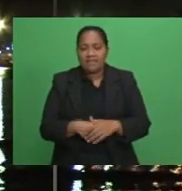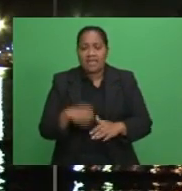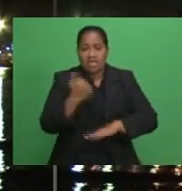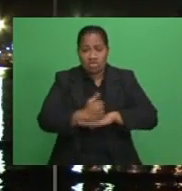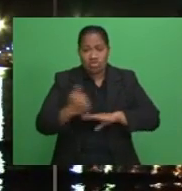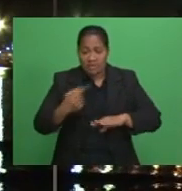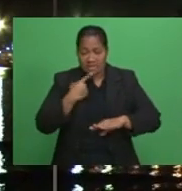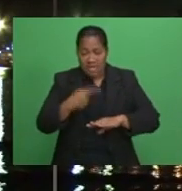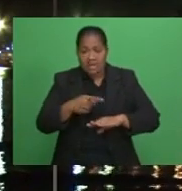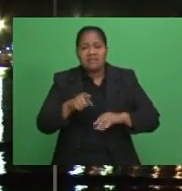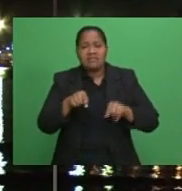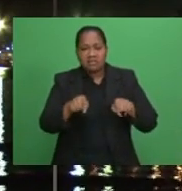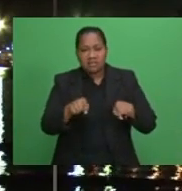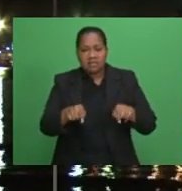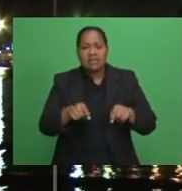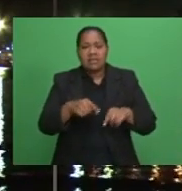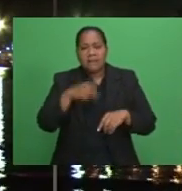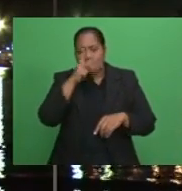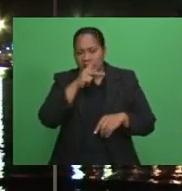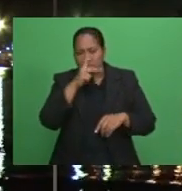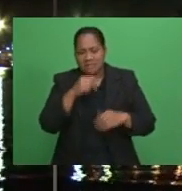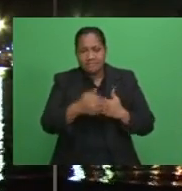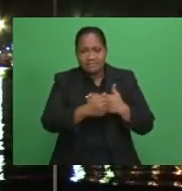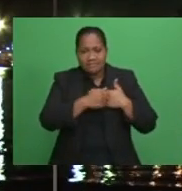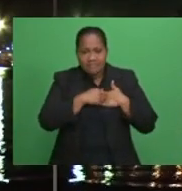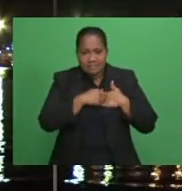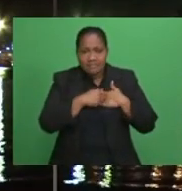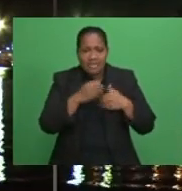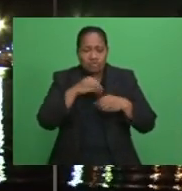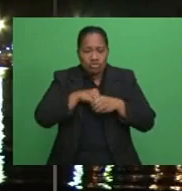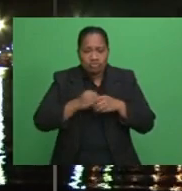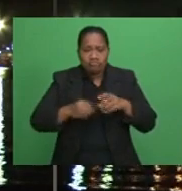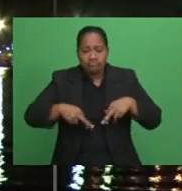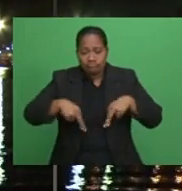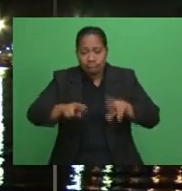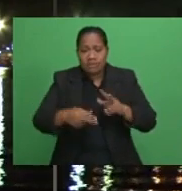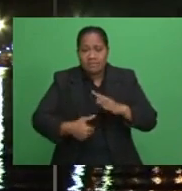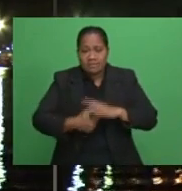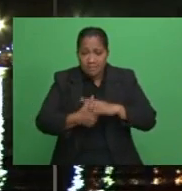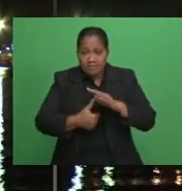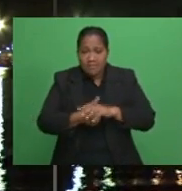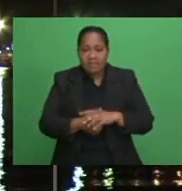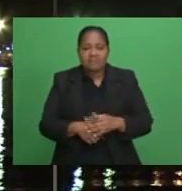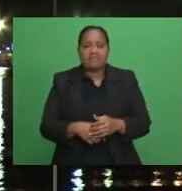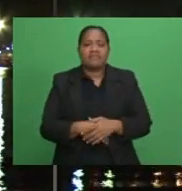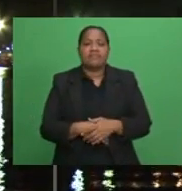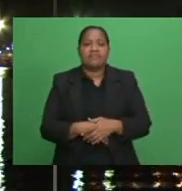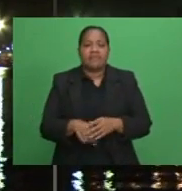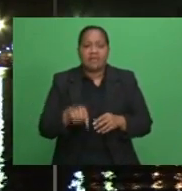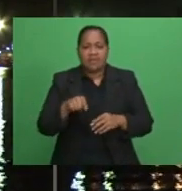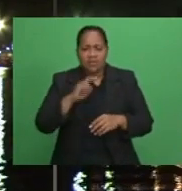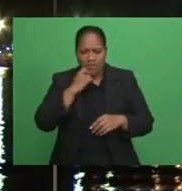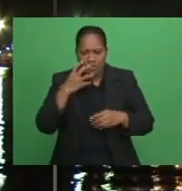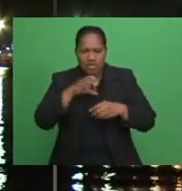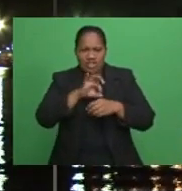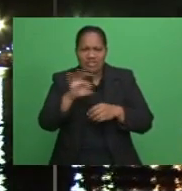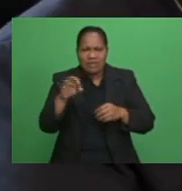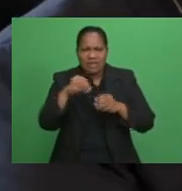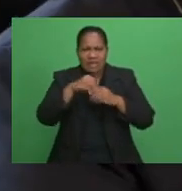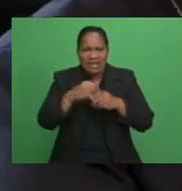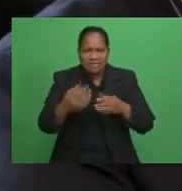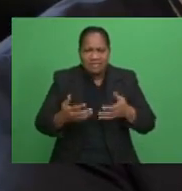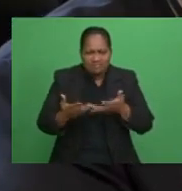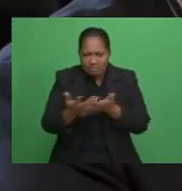public safety, improving road accessibility and rehabilitation projects will not be compromised. Josai Nanunga has more.